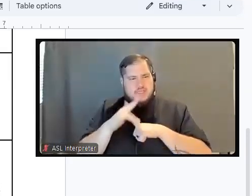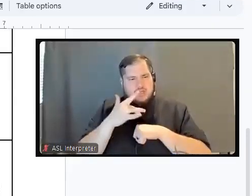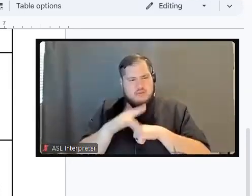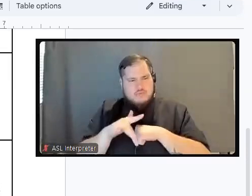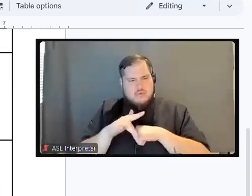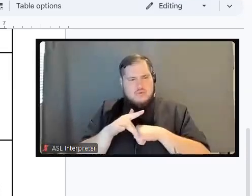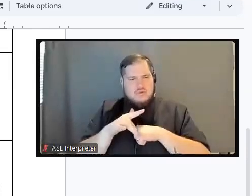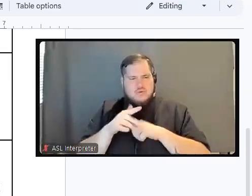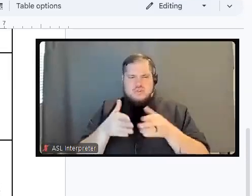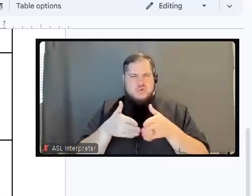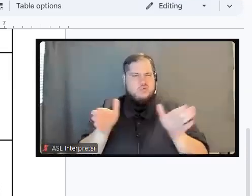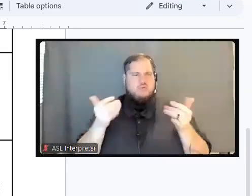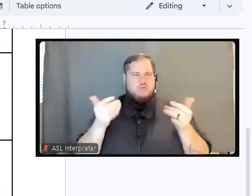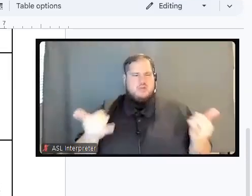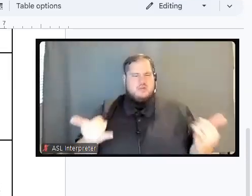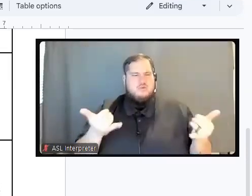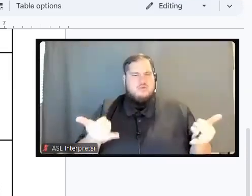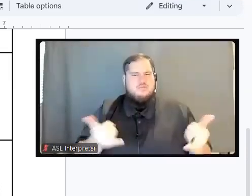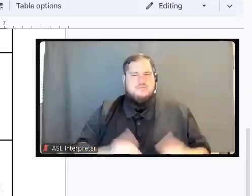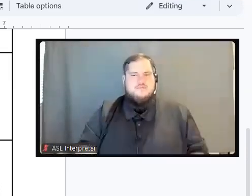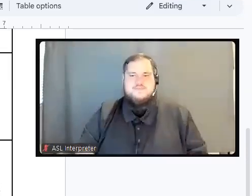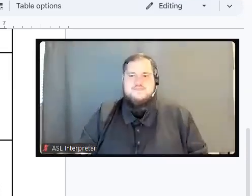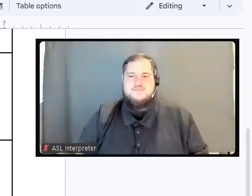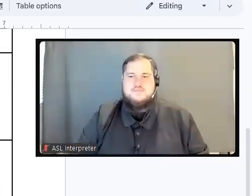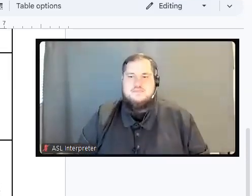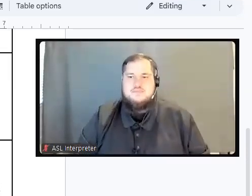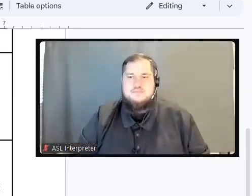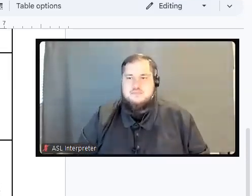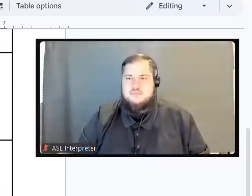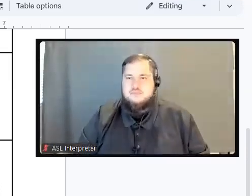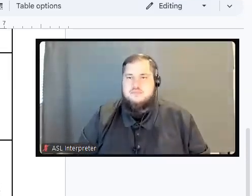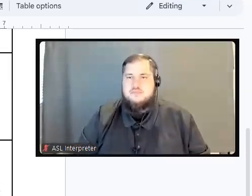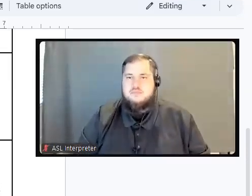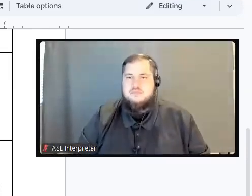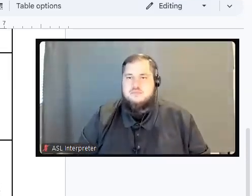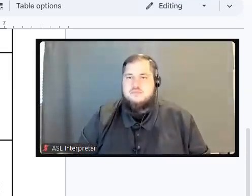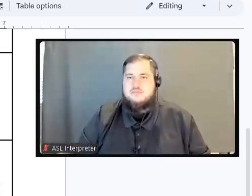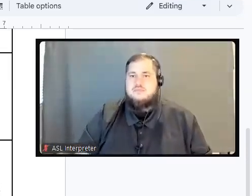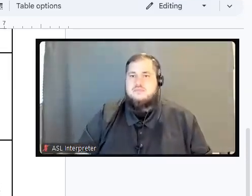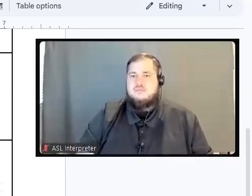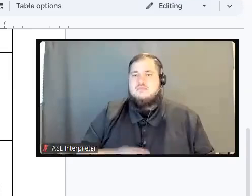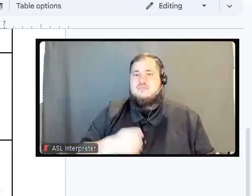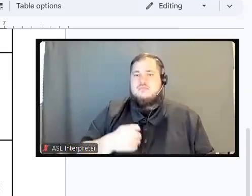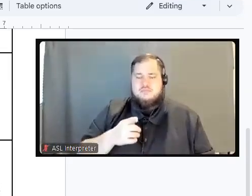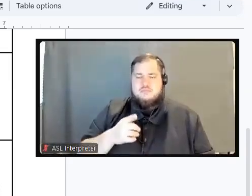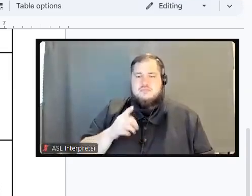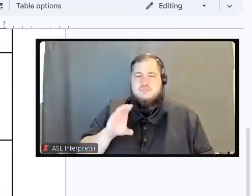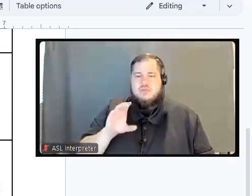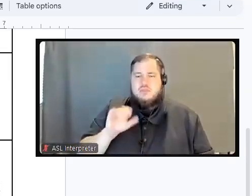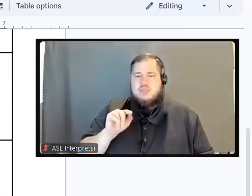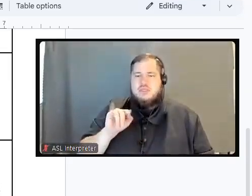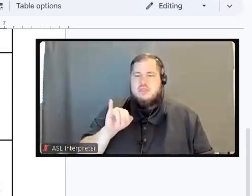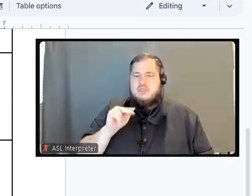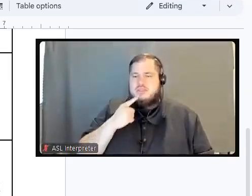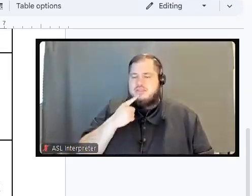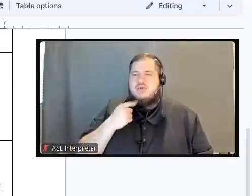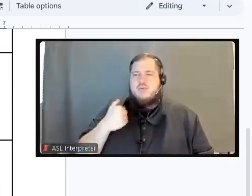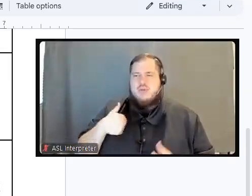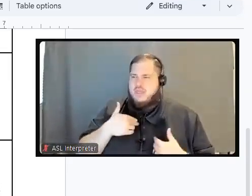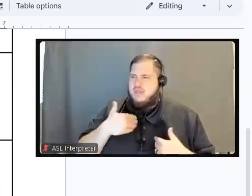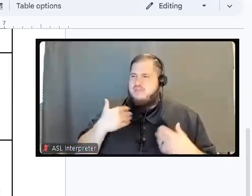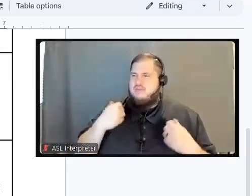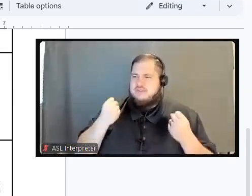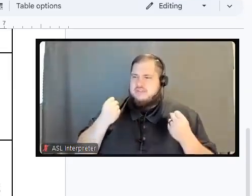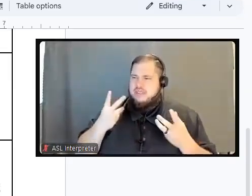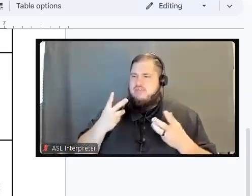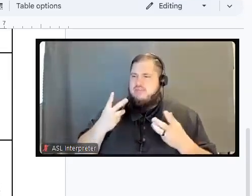is it open right now So we for have, application? yeah, we have several open positions. So we